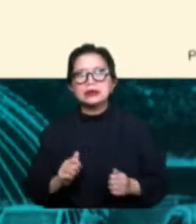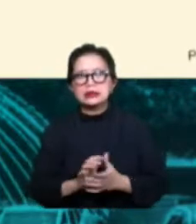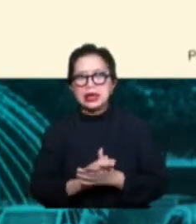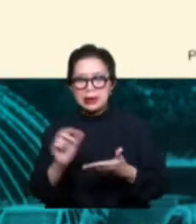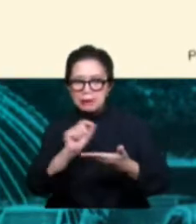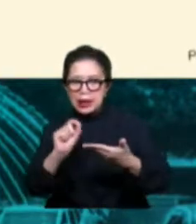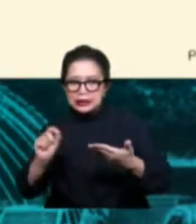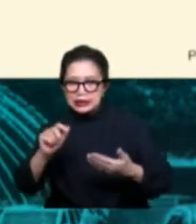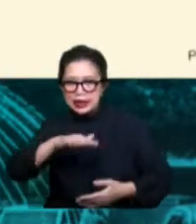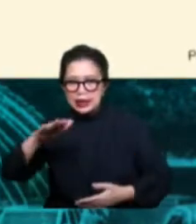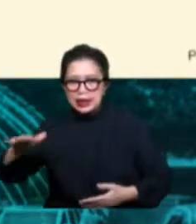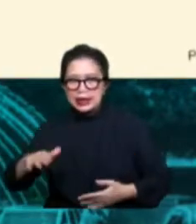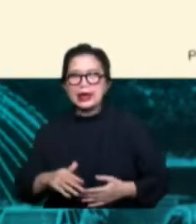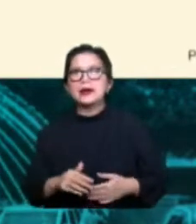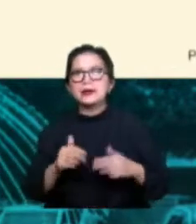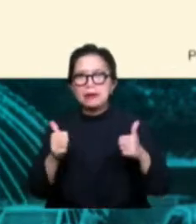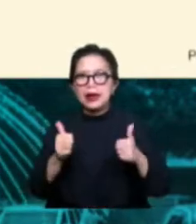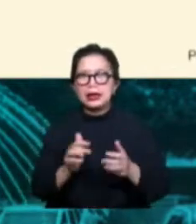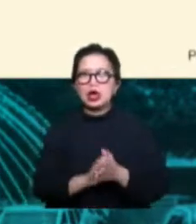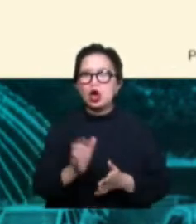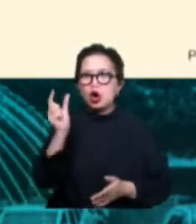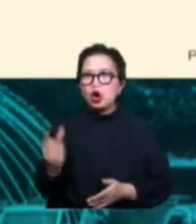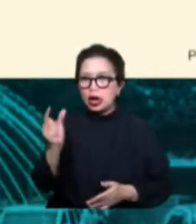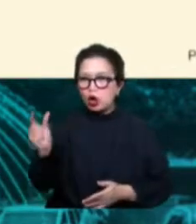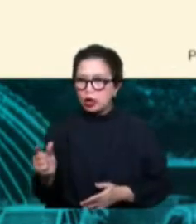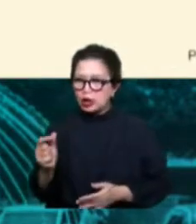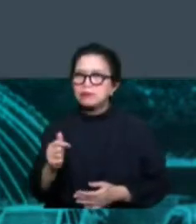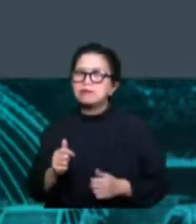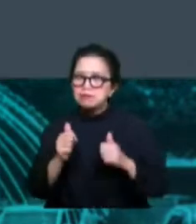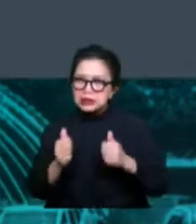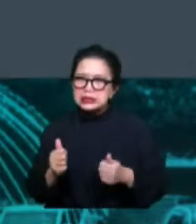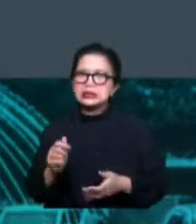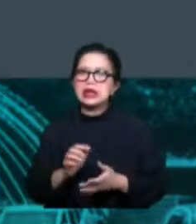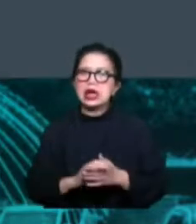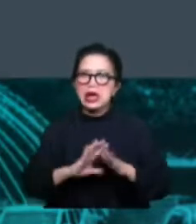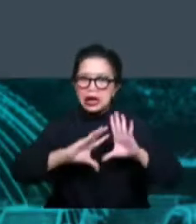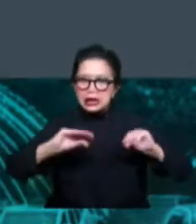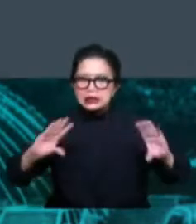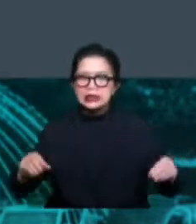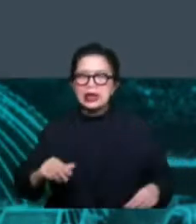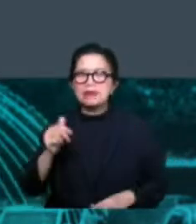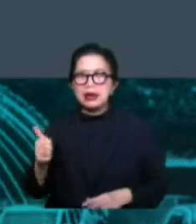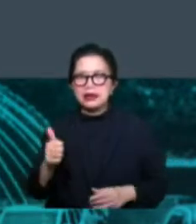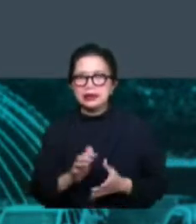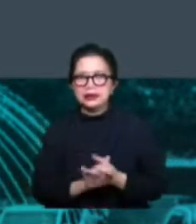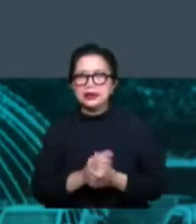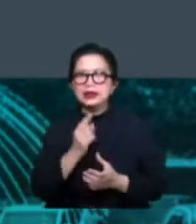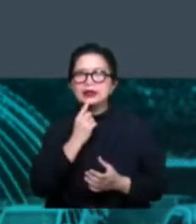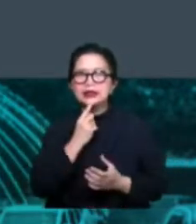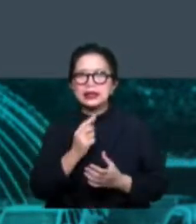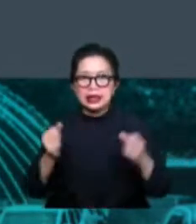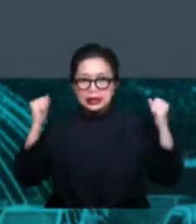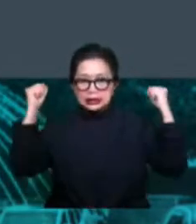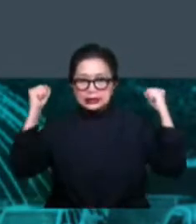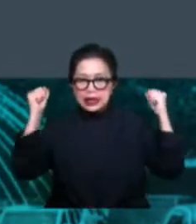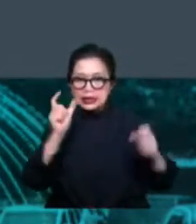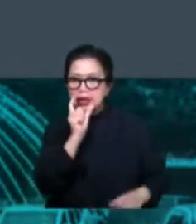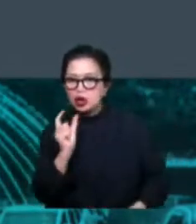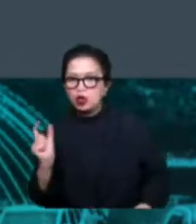school. The public health is one of the important factors in determining whether we are